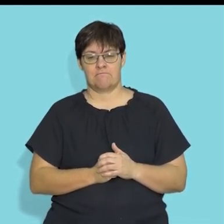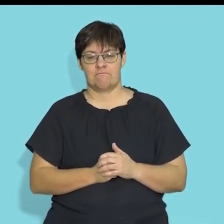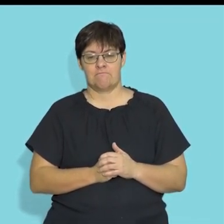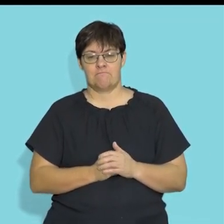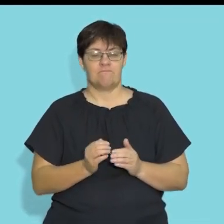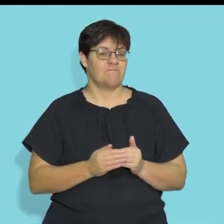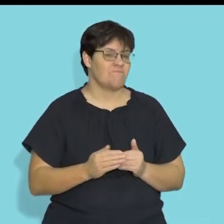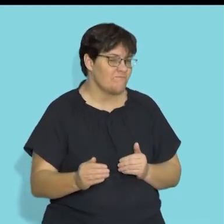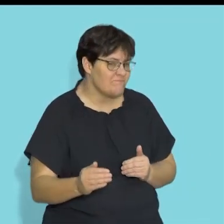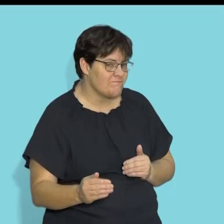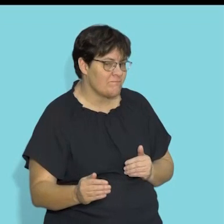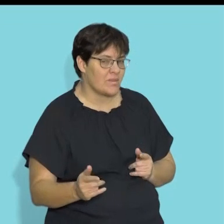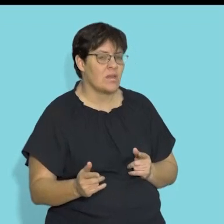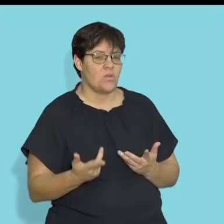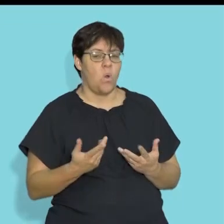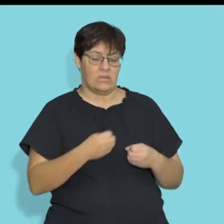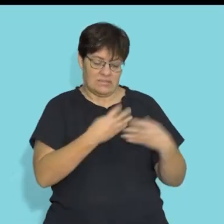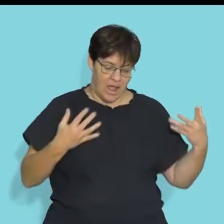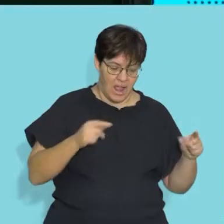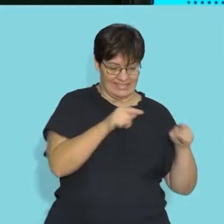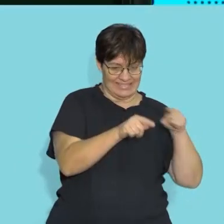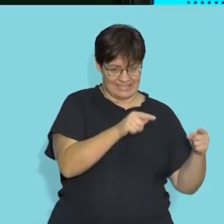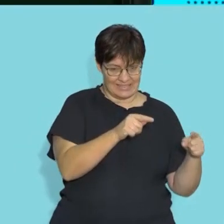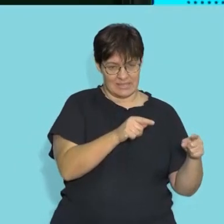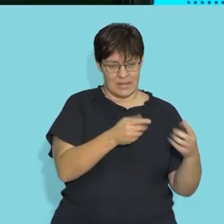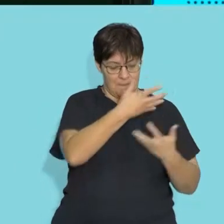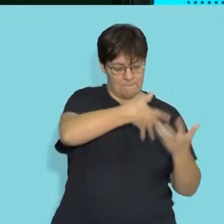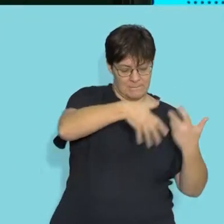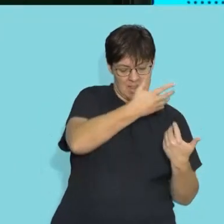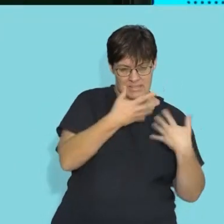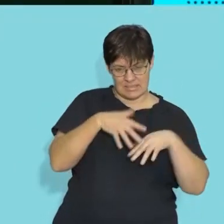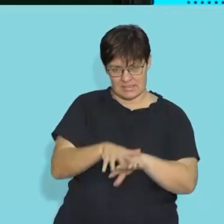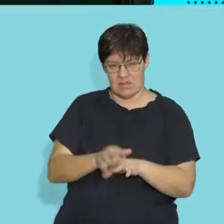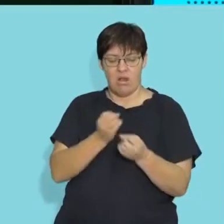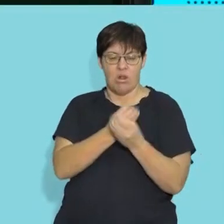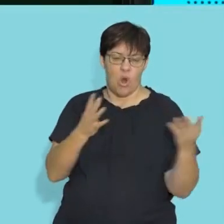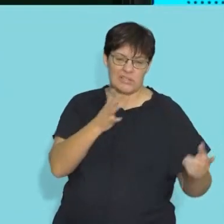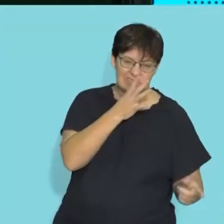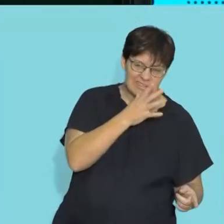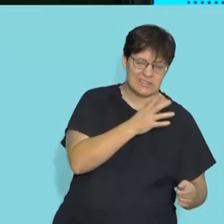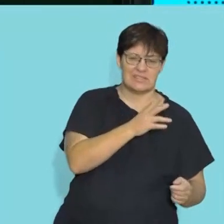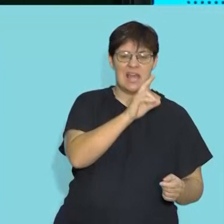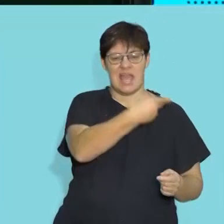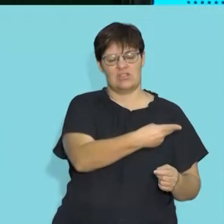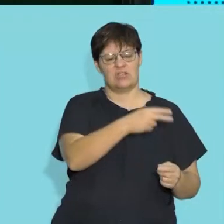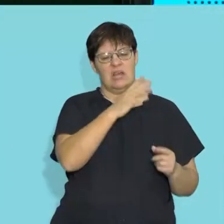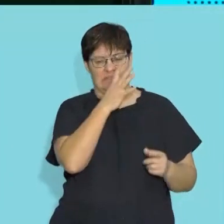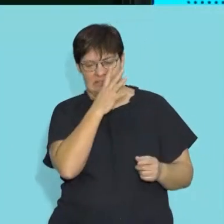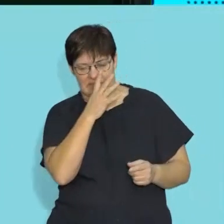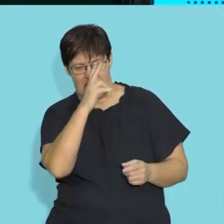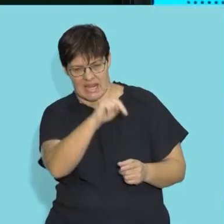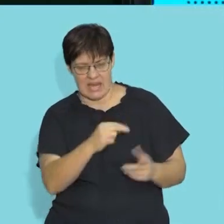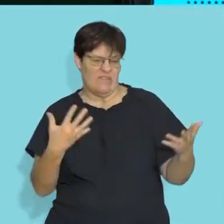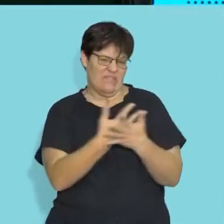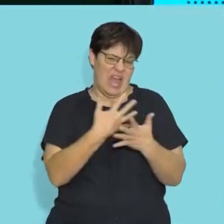After a while, now the reaction started. Remember at first we had loads of nitrogen, loads of hydrogen, very